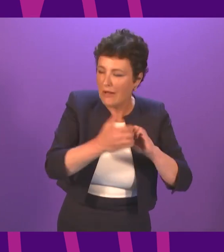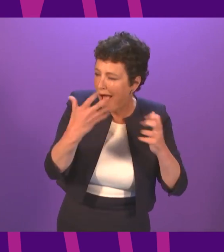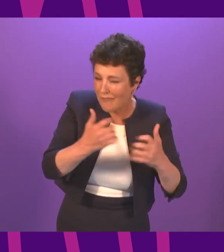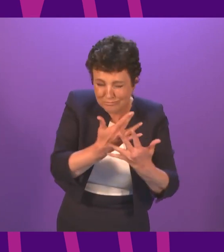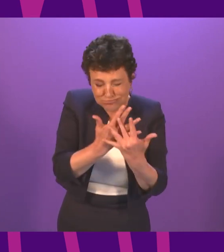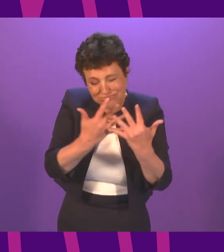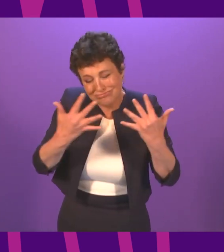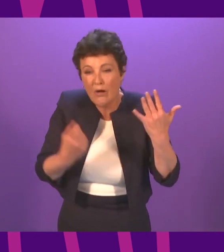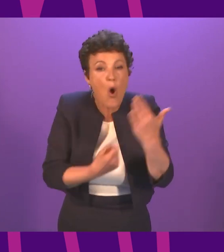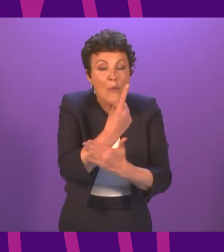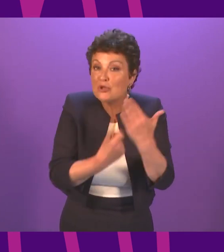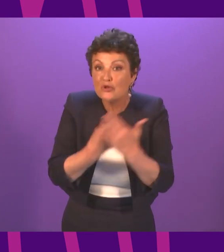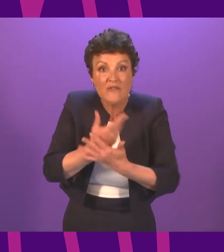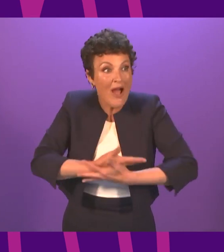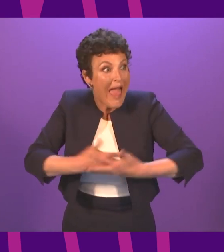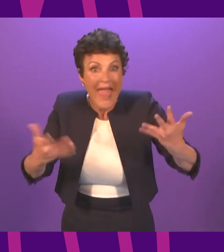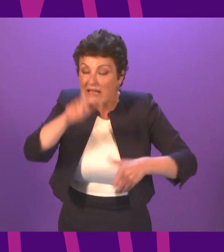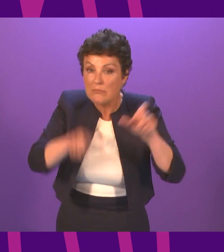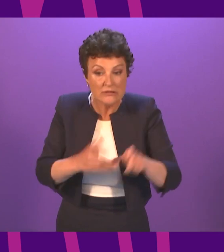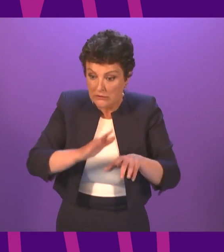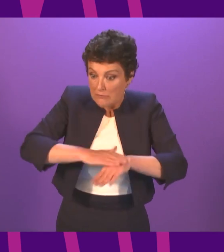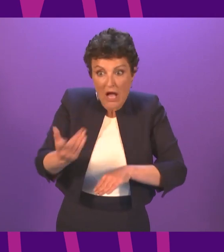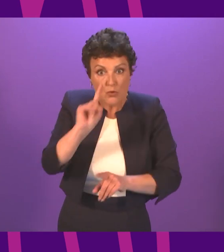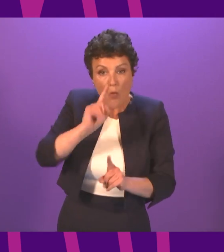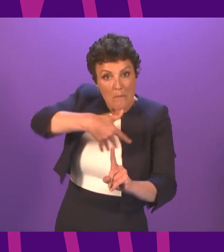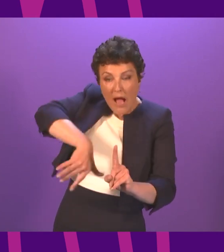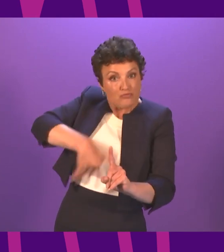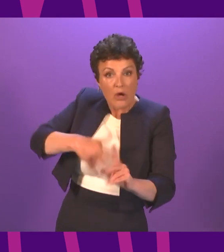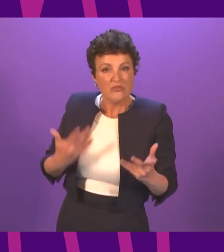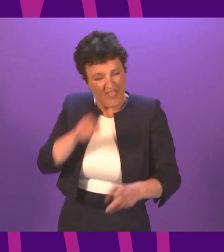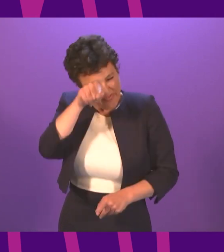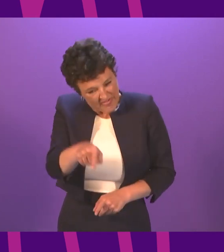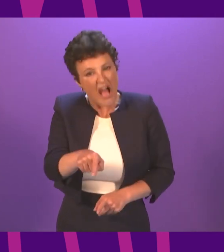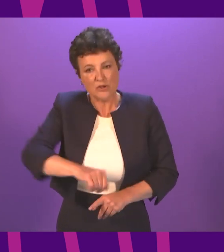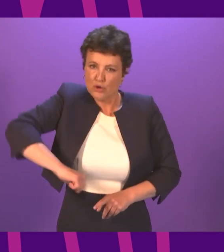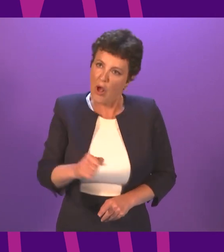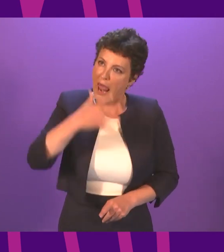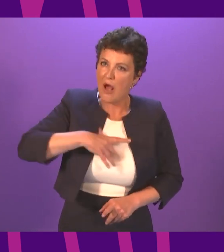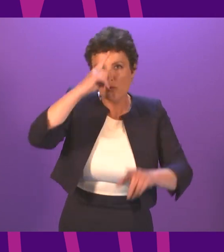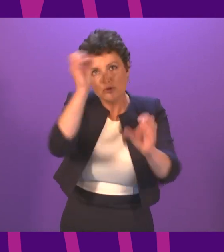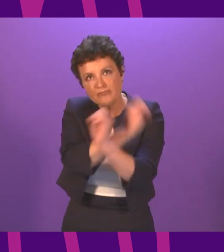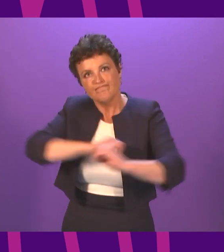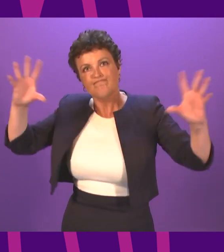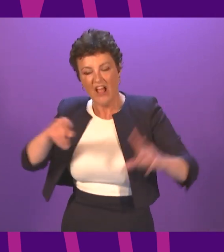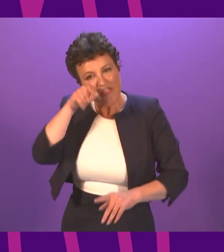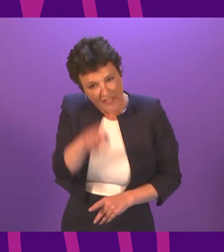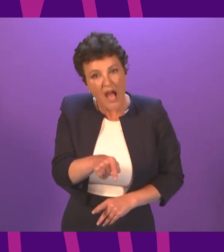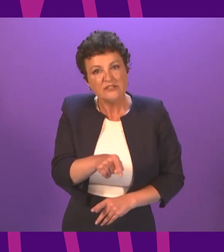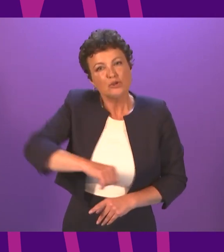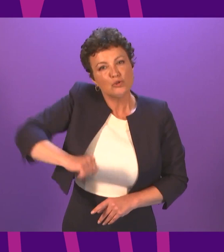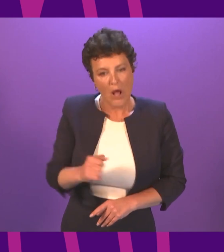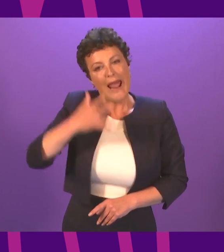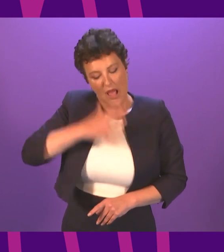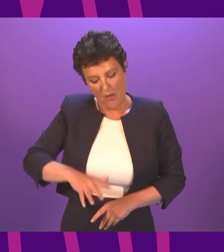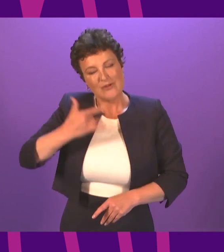opportunity for everyone, no matter what their background. That is the country I want to live in, and that is the country I will always